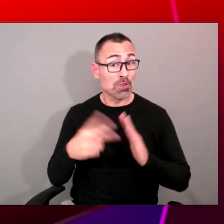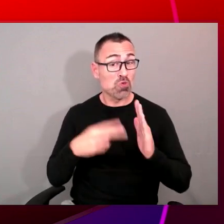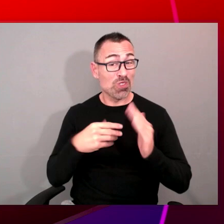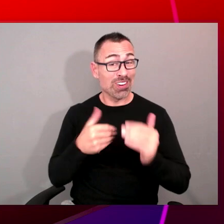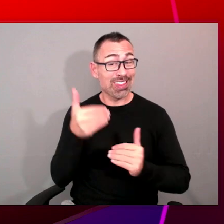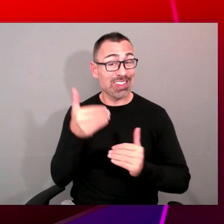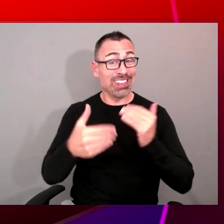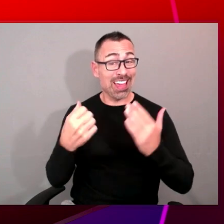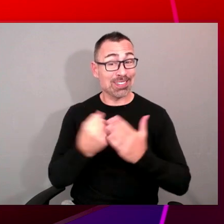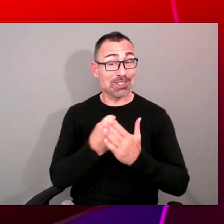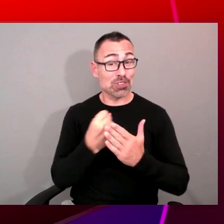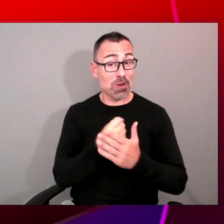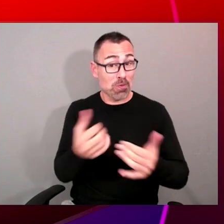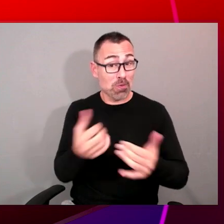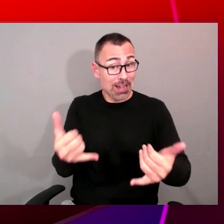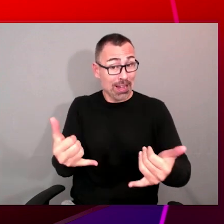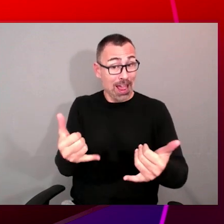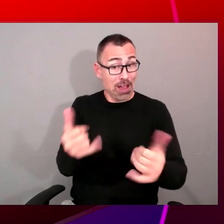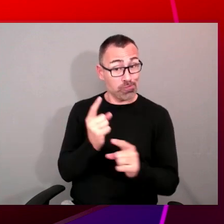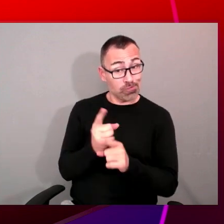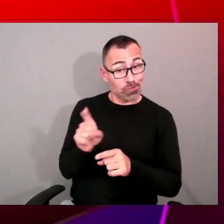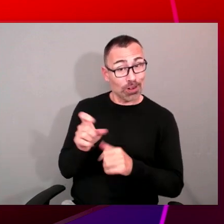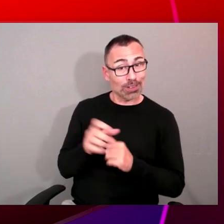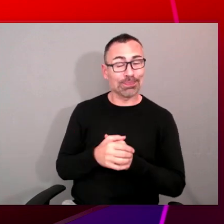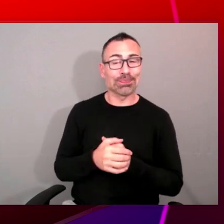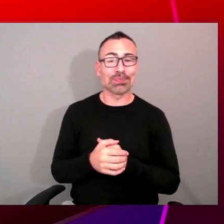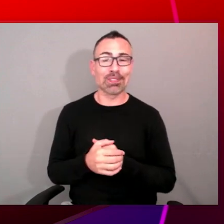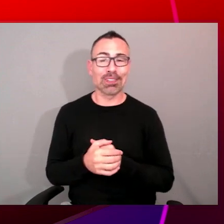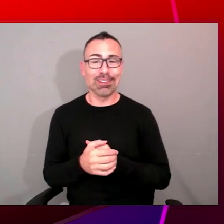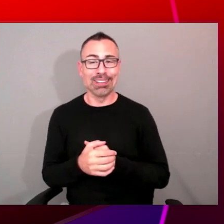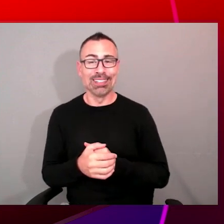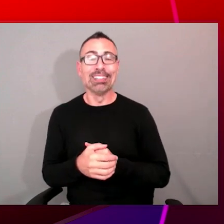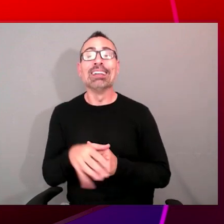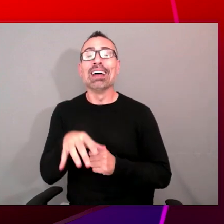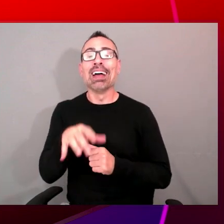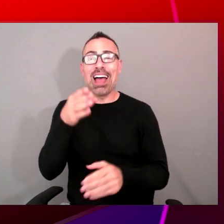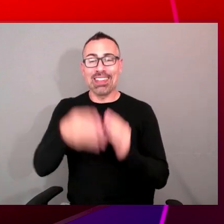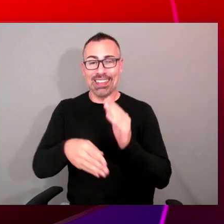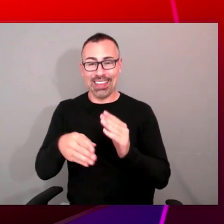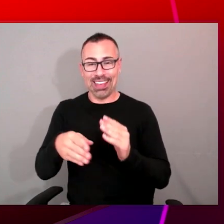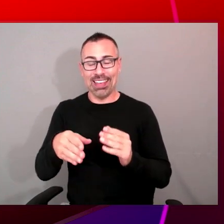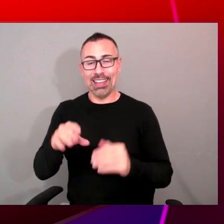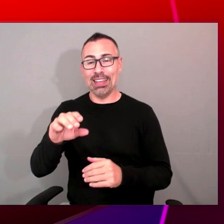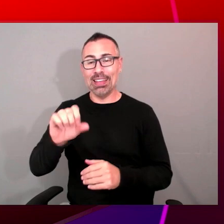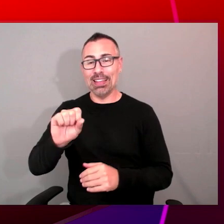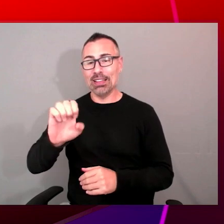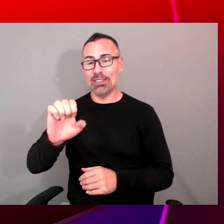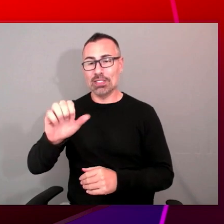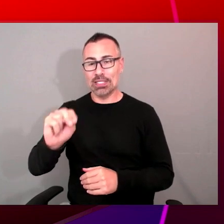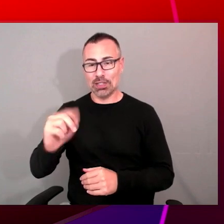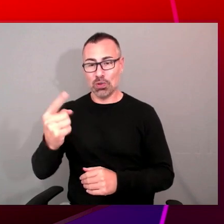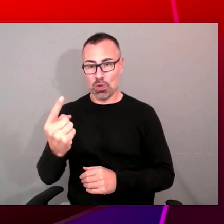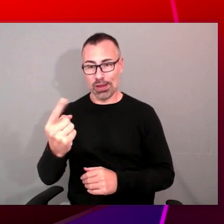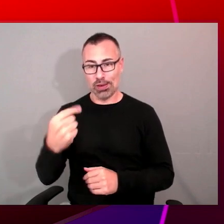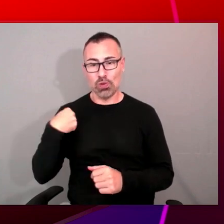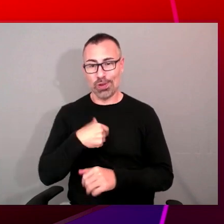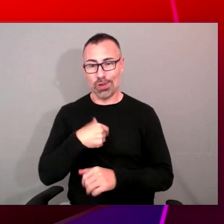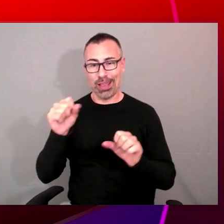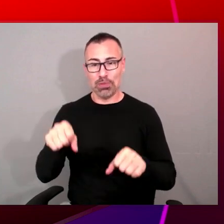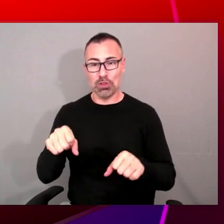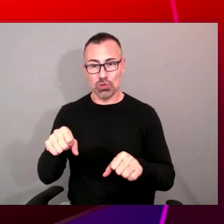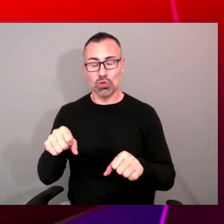now, right? So at the end of season 1, we were able to, and I'll let Jesse talk more about this as well, we were able